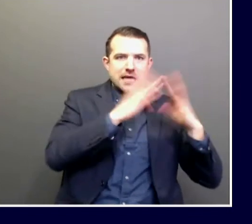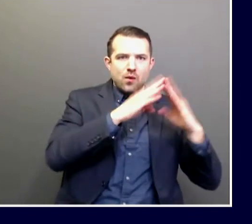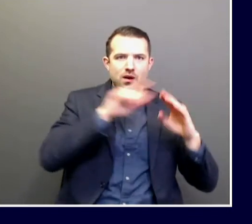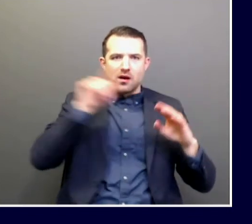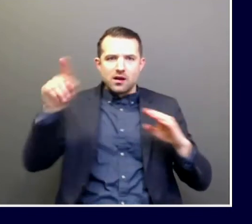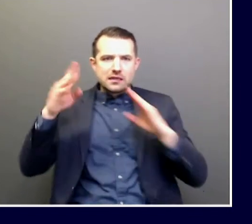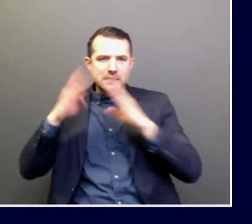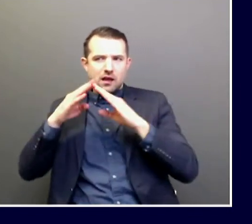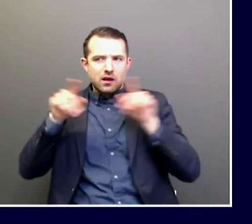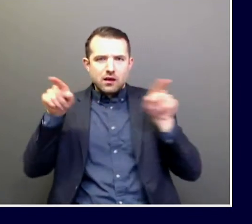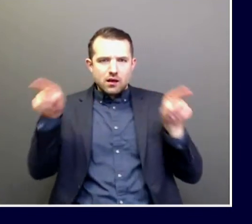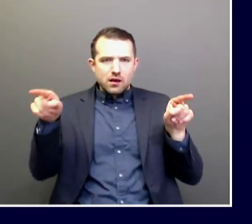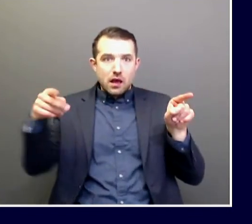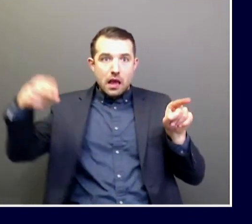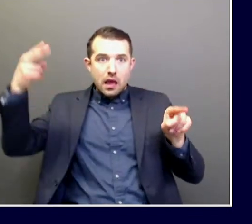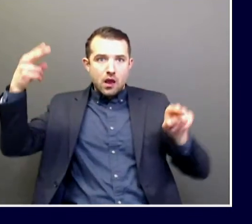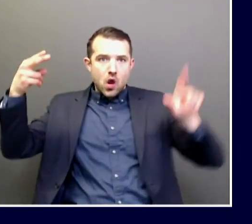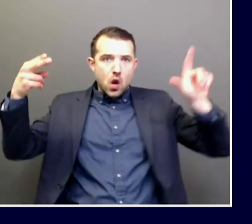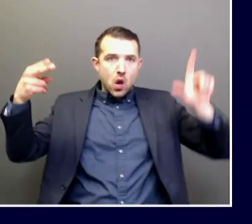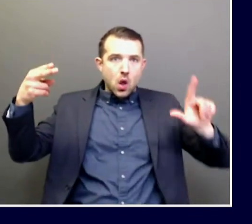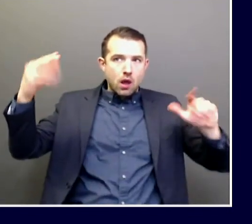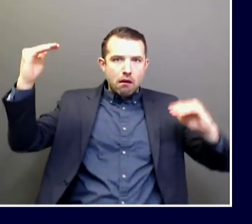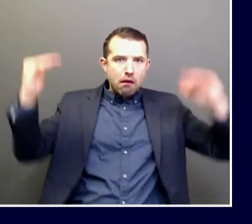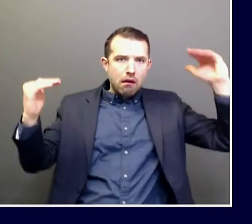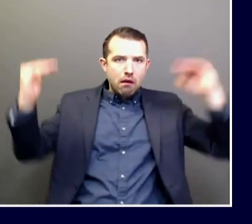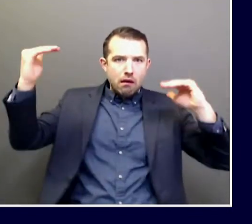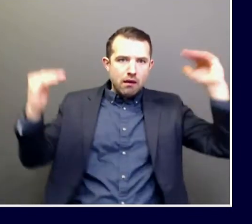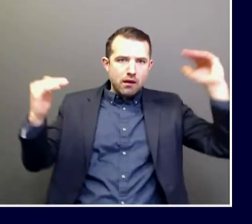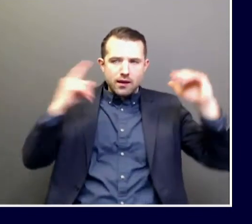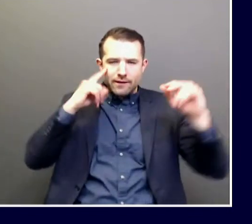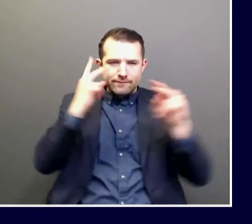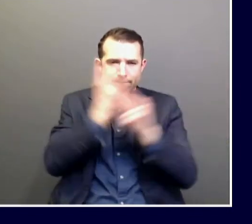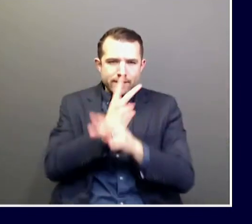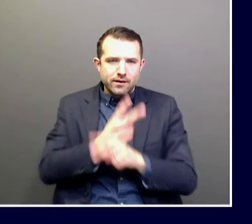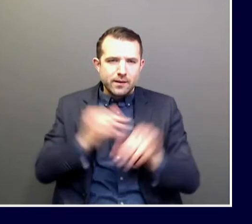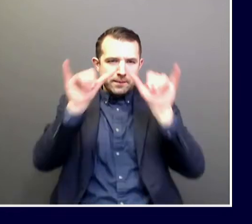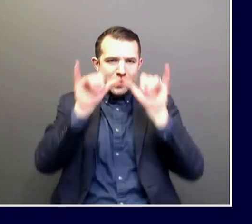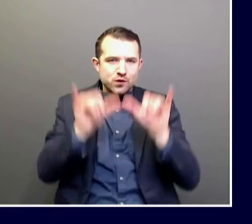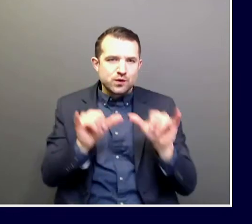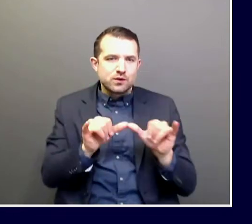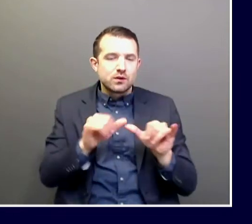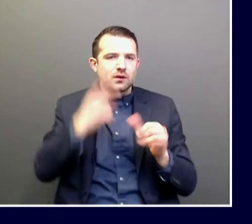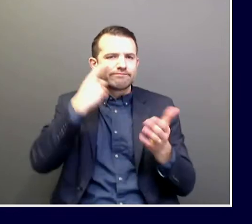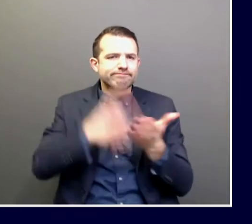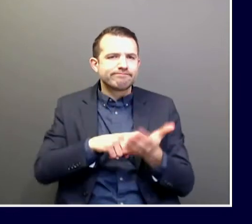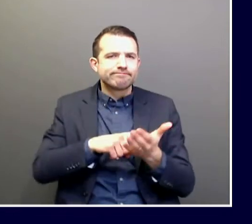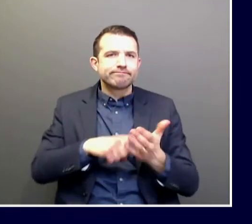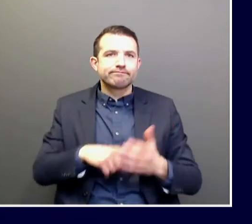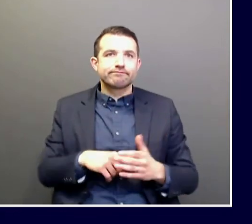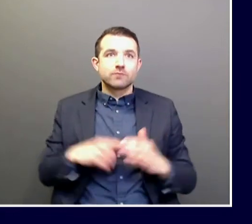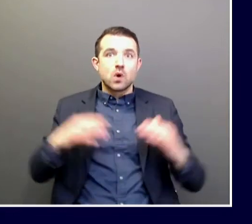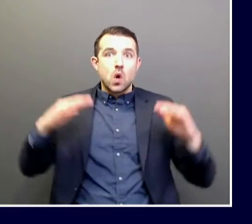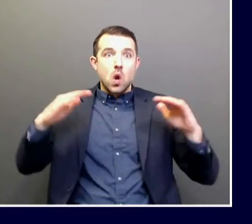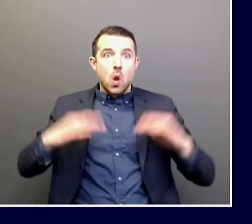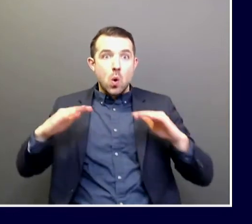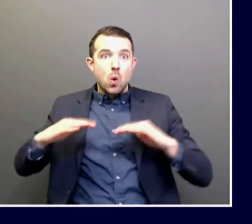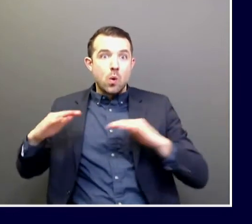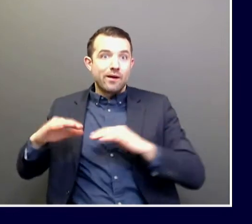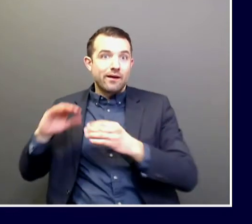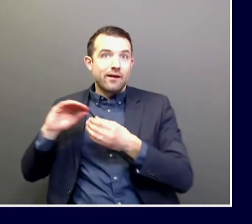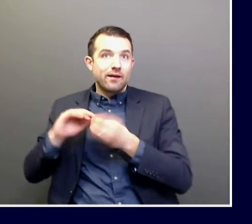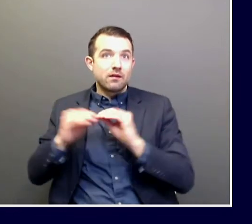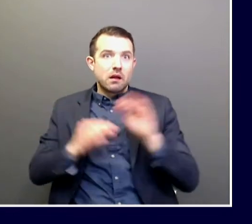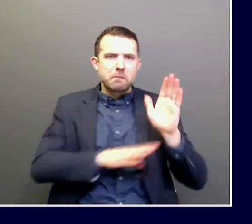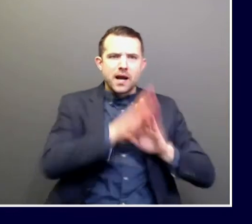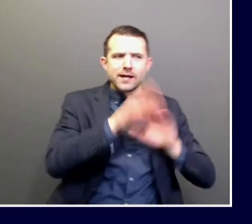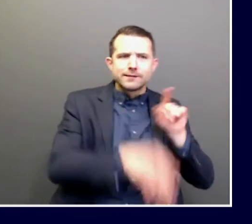look for is very significant concentrated spikes. Those are the things that we're going to be looking at when we are scanning